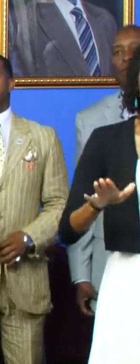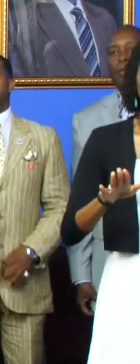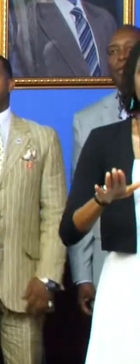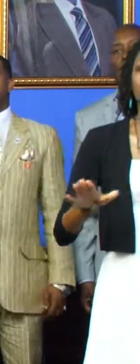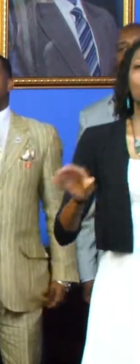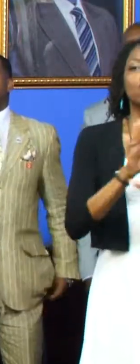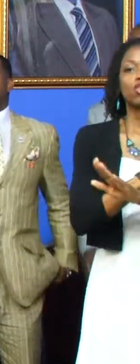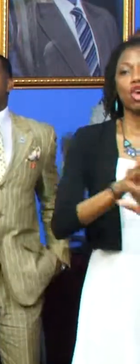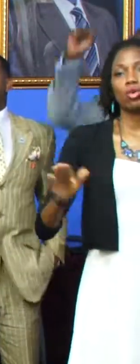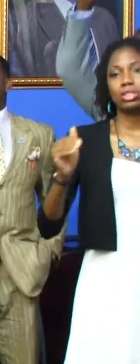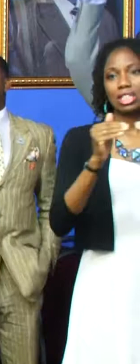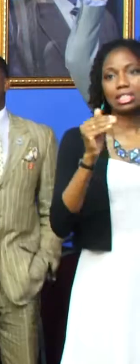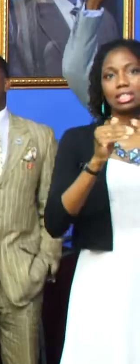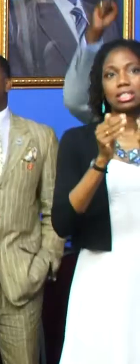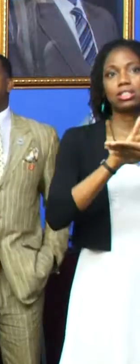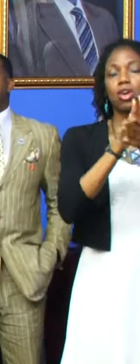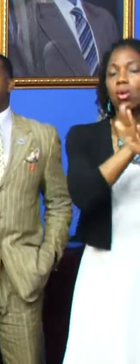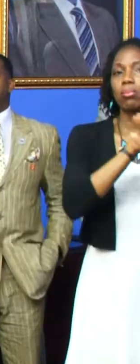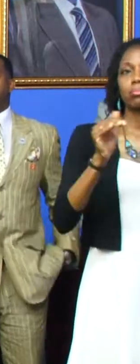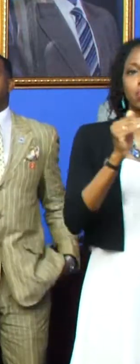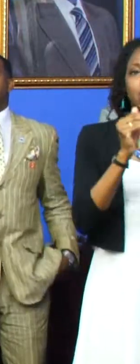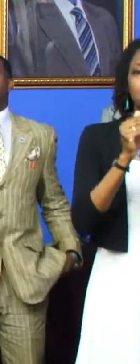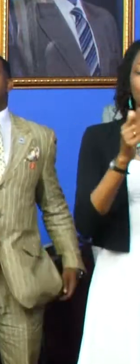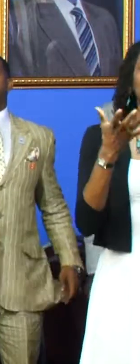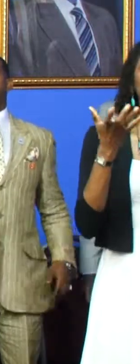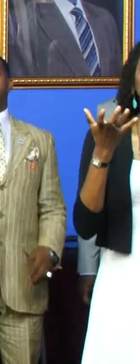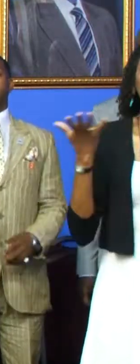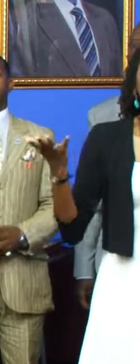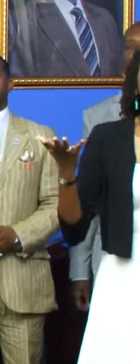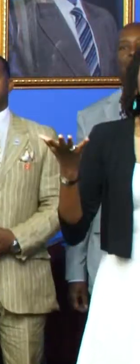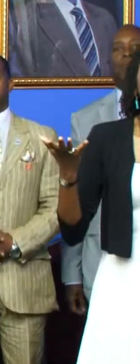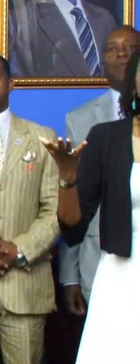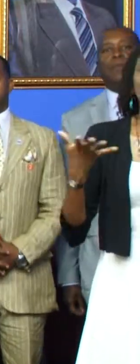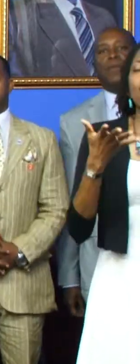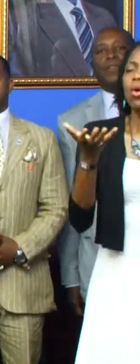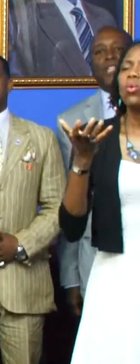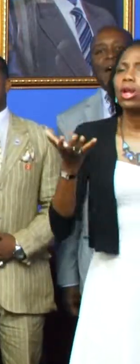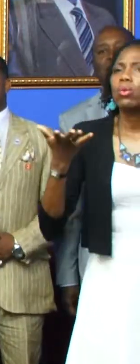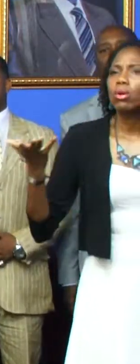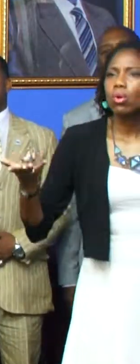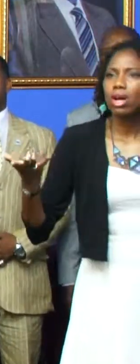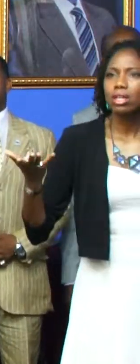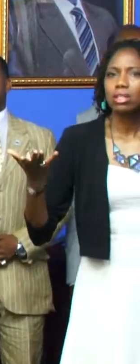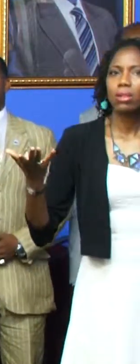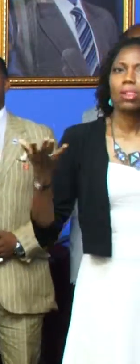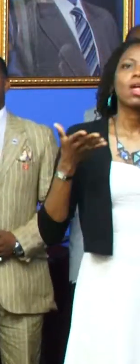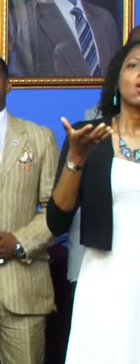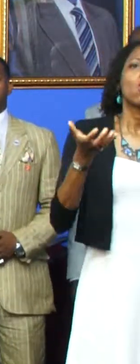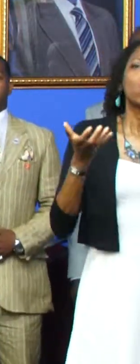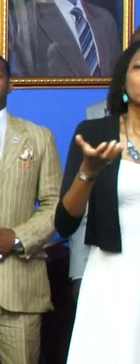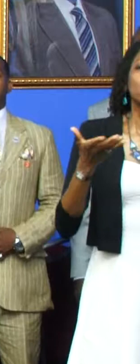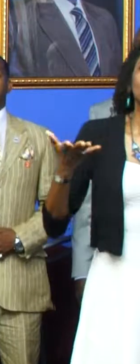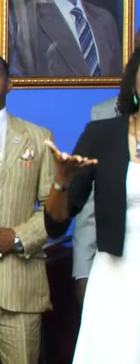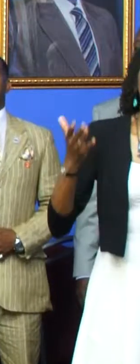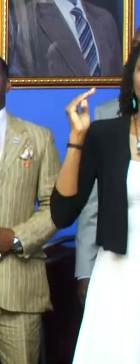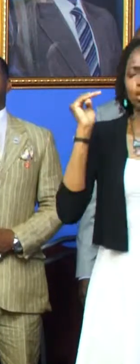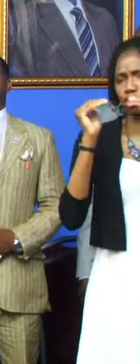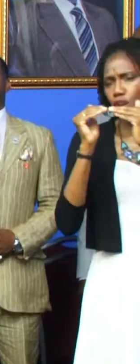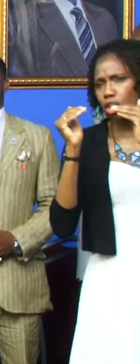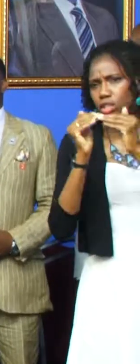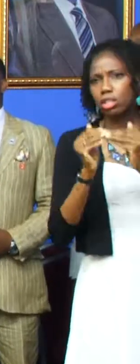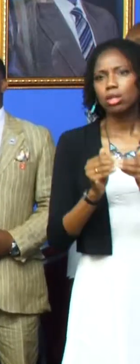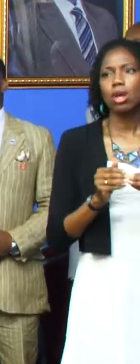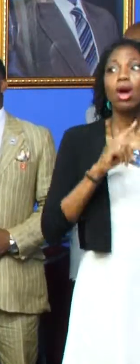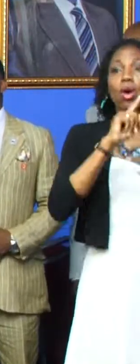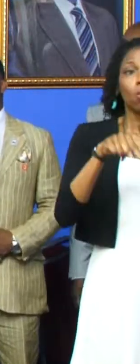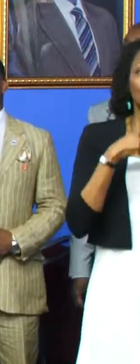No justice. No peace. What do we want? Justice. What do we want? Justice. What do we want? Justice.